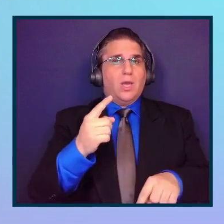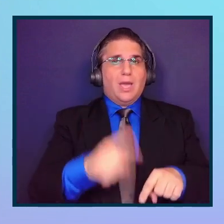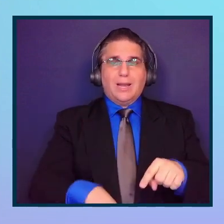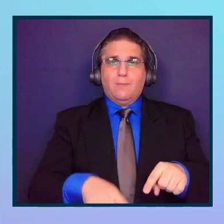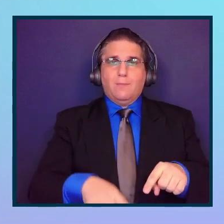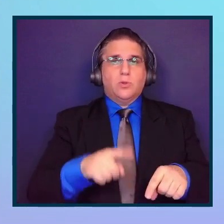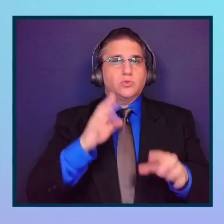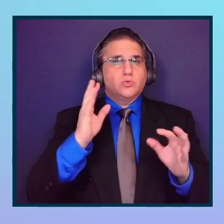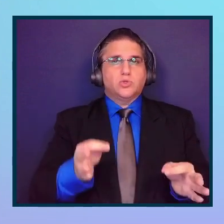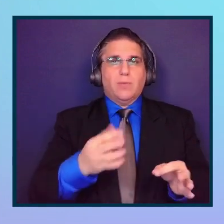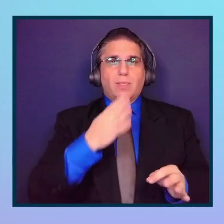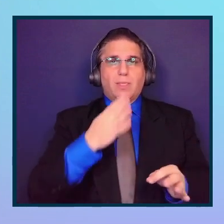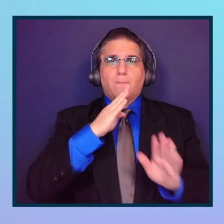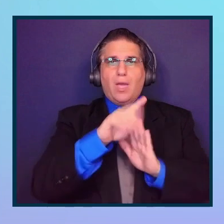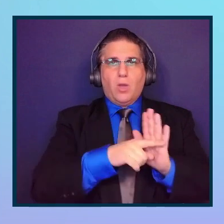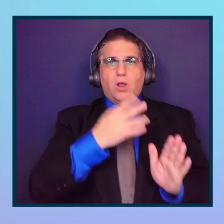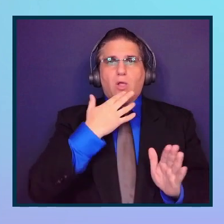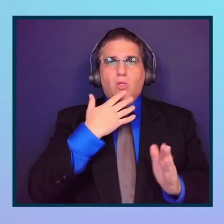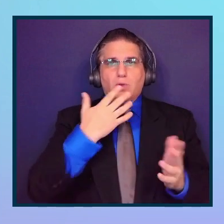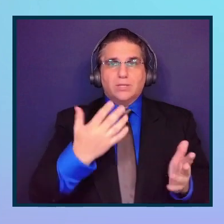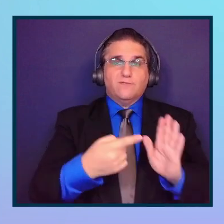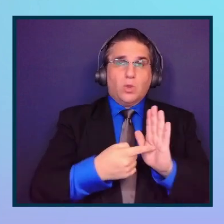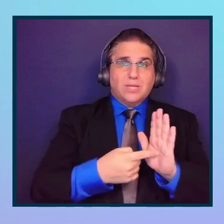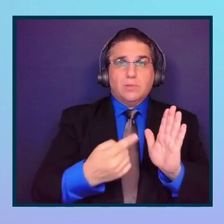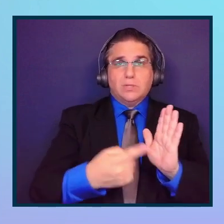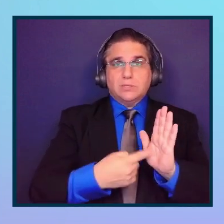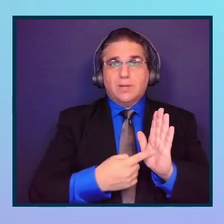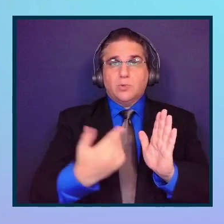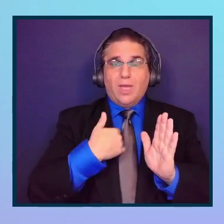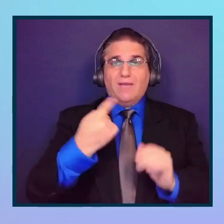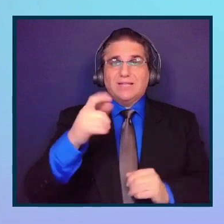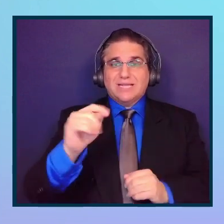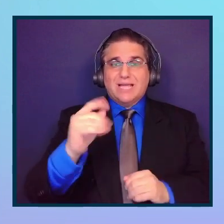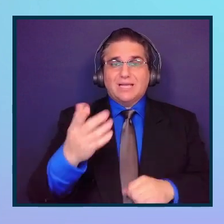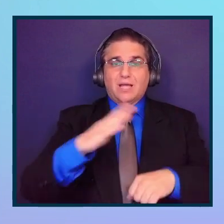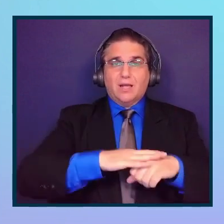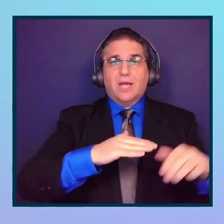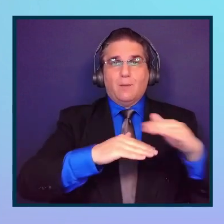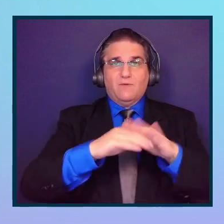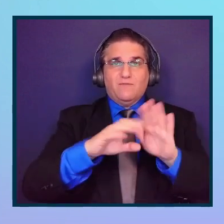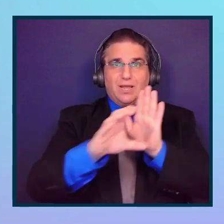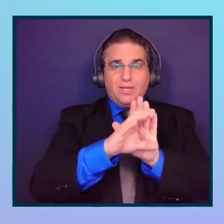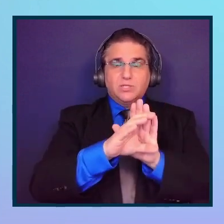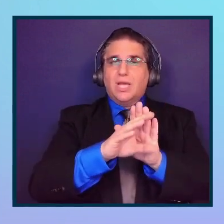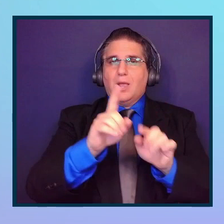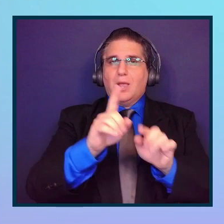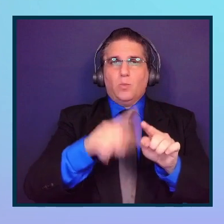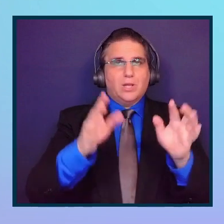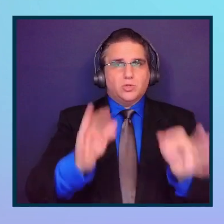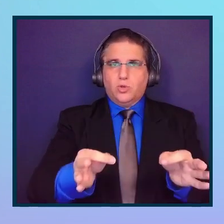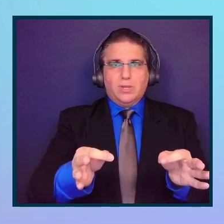what the background color is. For example, sometimes you will have text on top of an image, and we are unable to